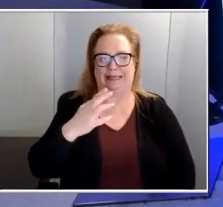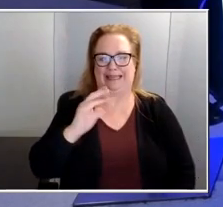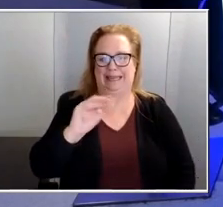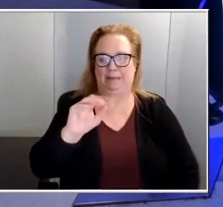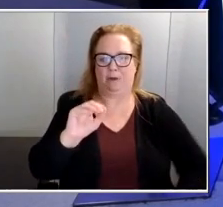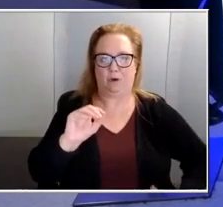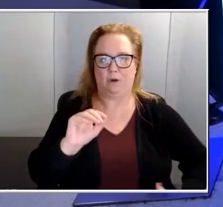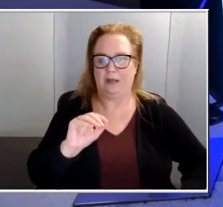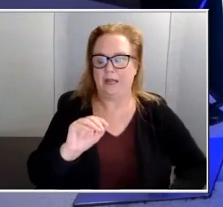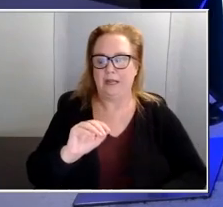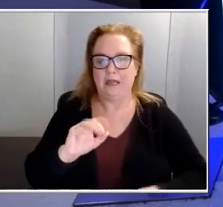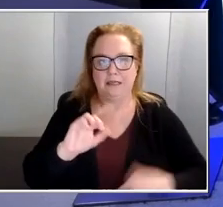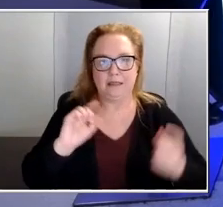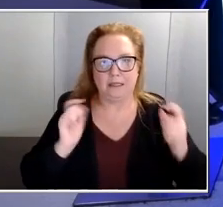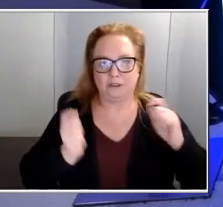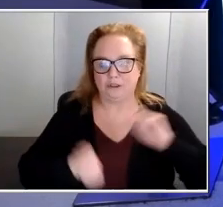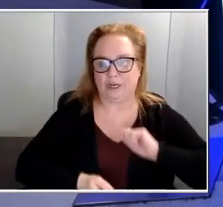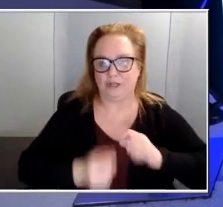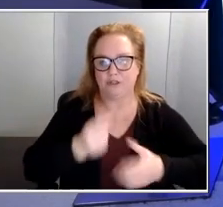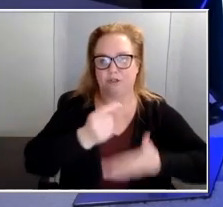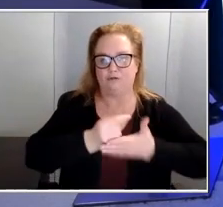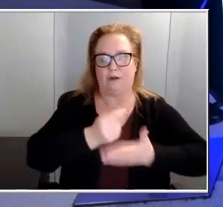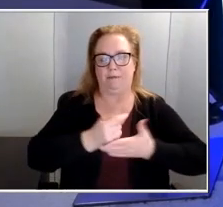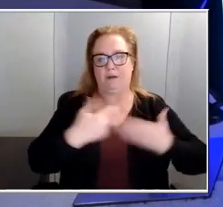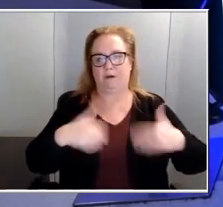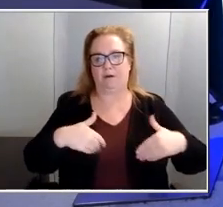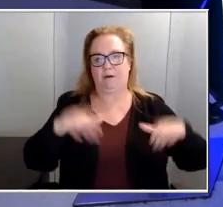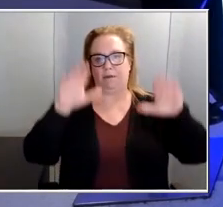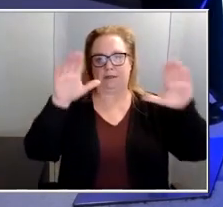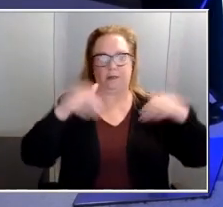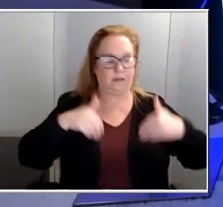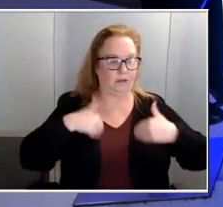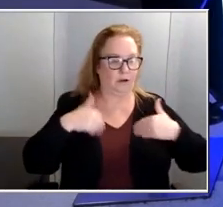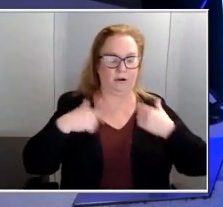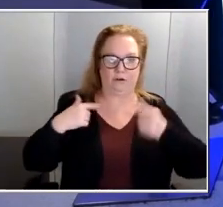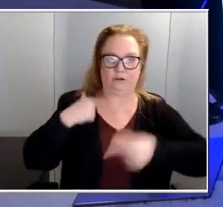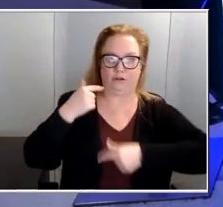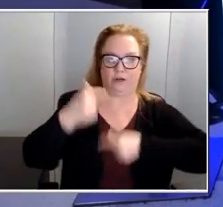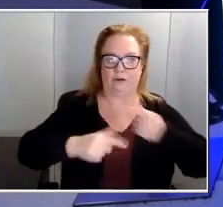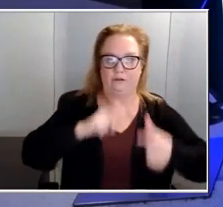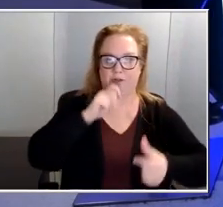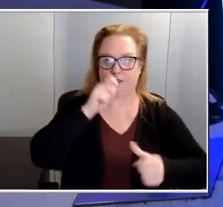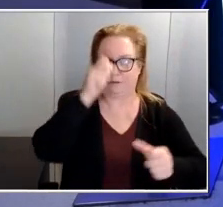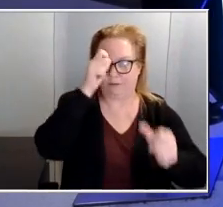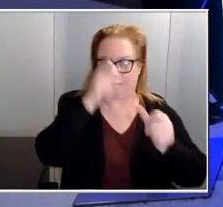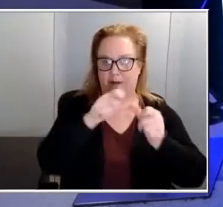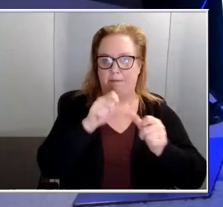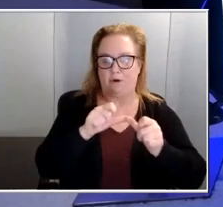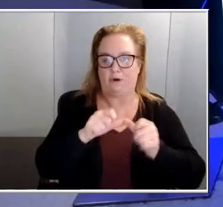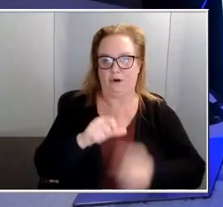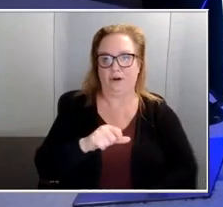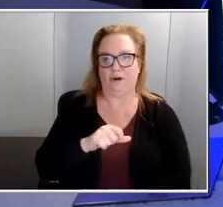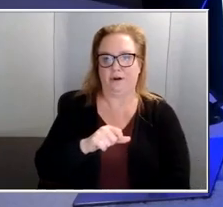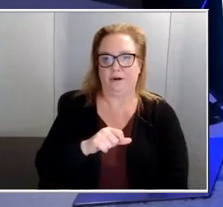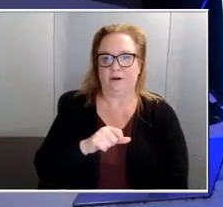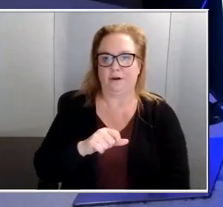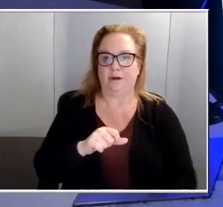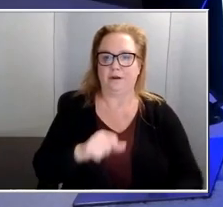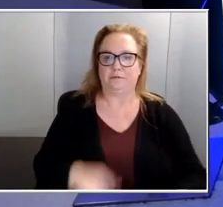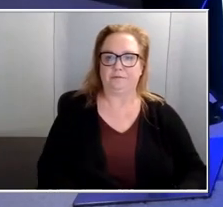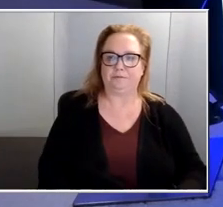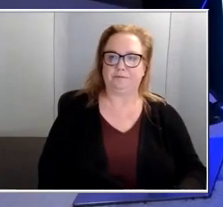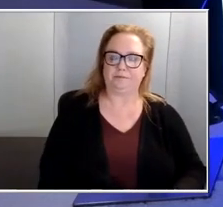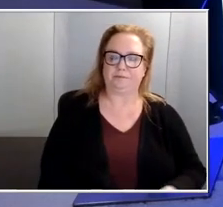so remarkable to me, and our younger generations don't even remember how bad it was back in those days. Absolutely, that's right. But talk to us a little bit